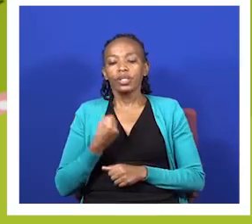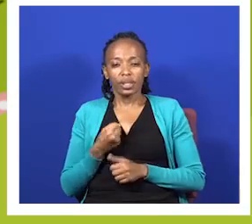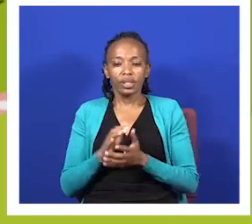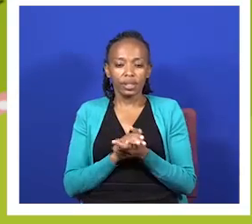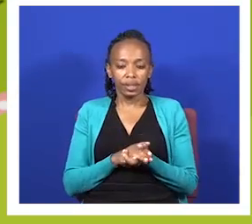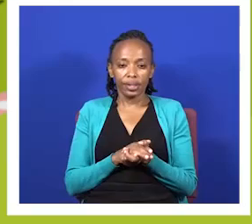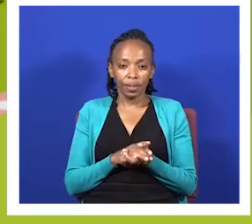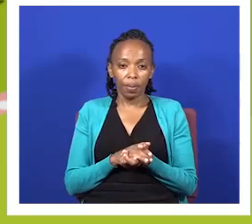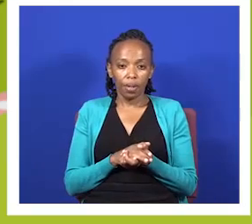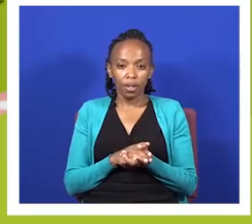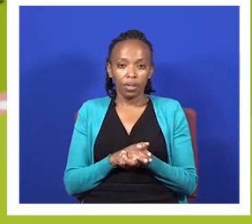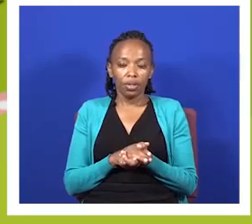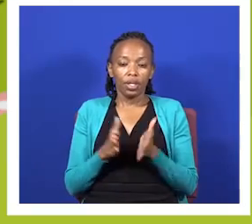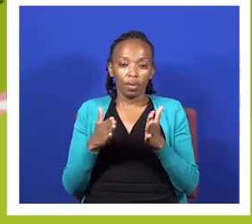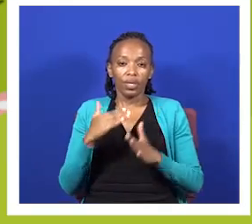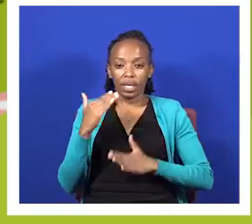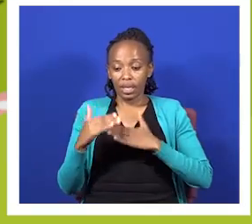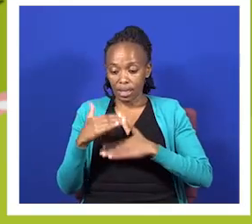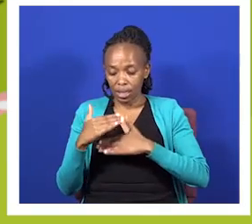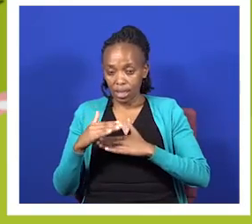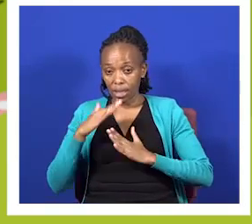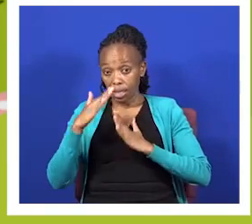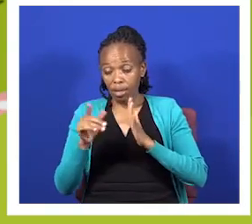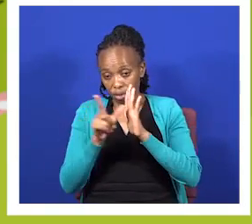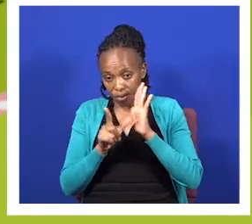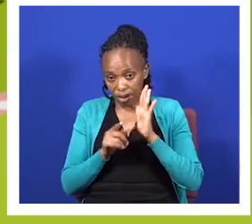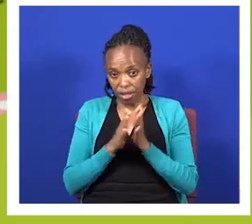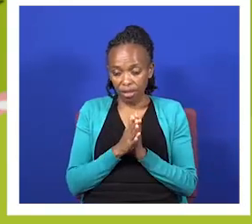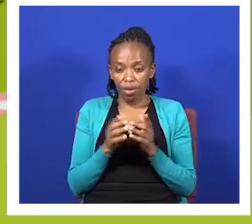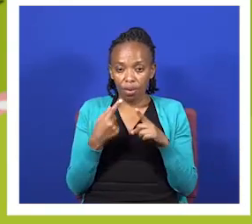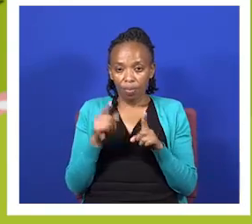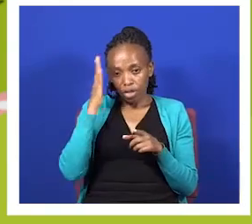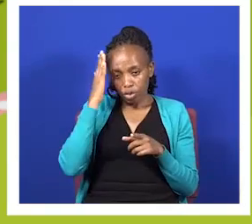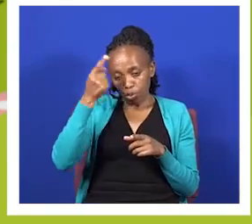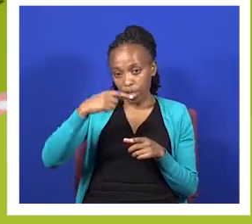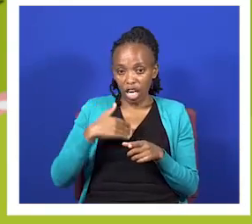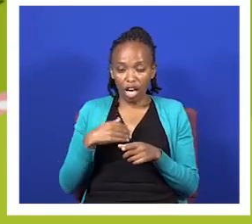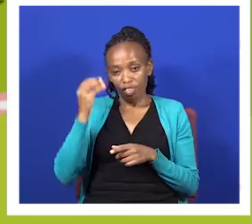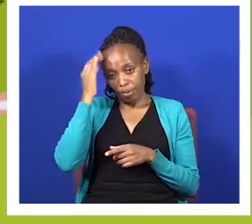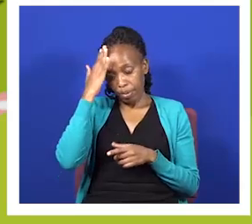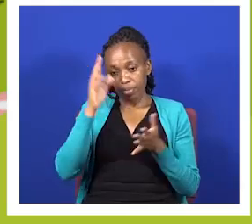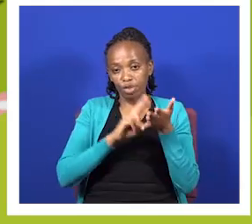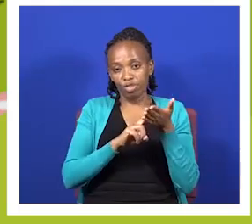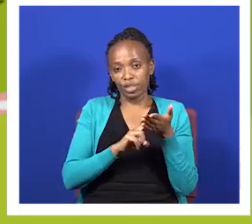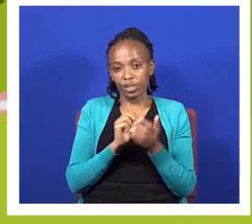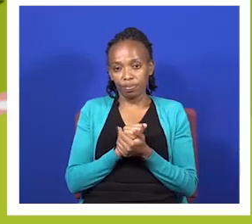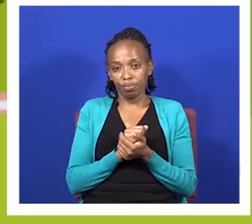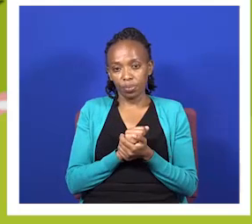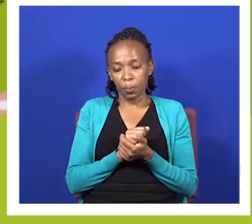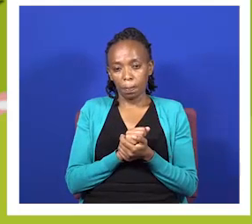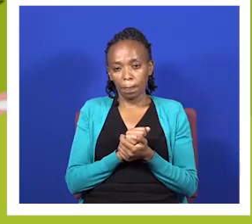and girls. We are almost coming to the end of the lesson. But you know, we have a memory verse.